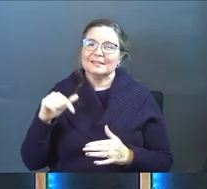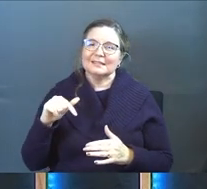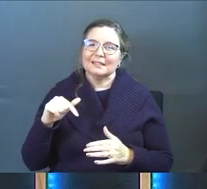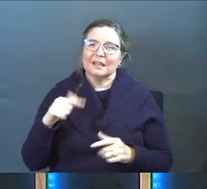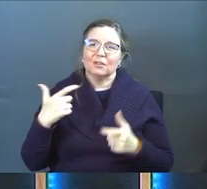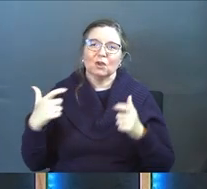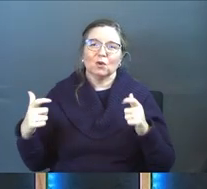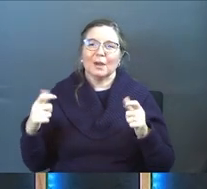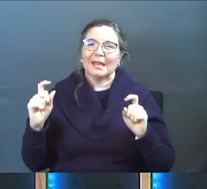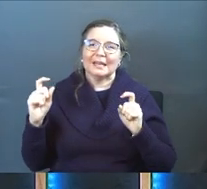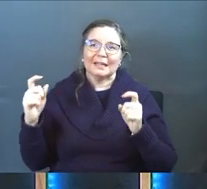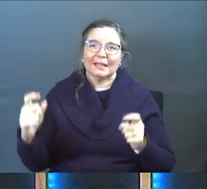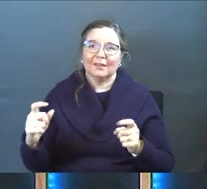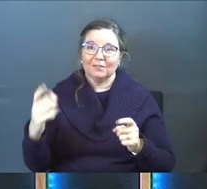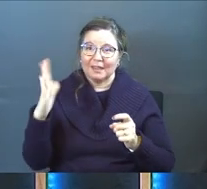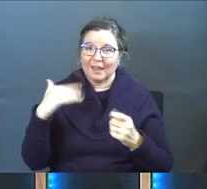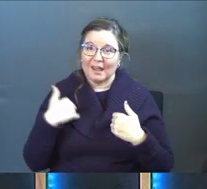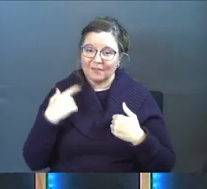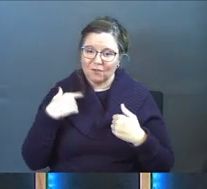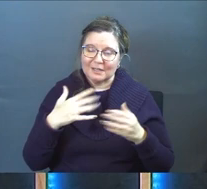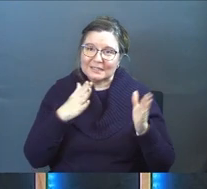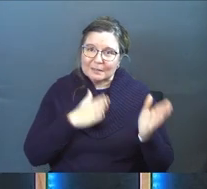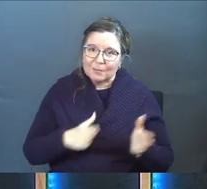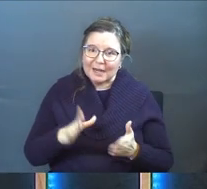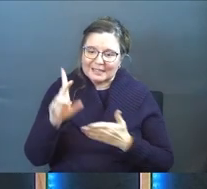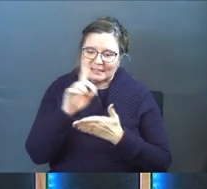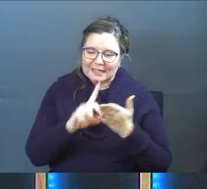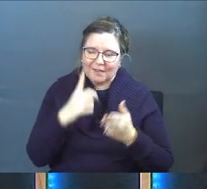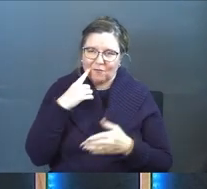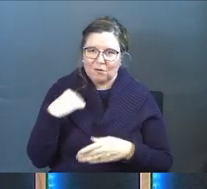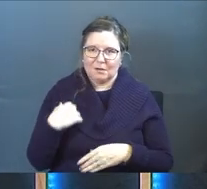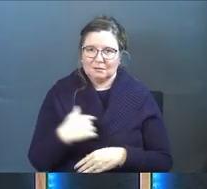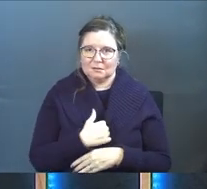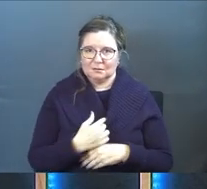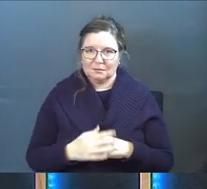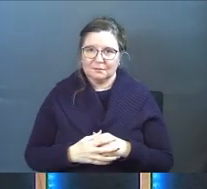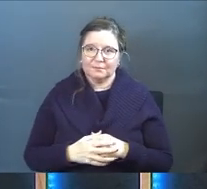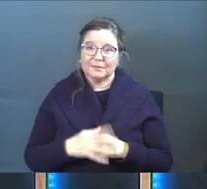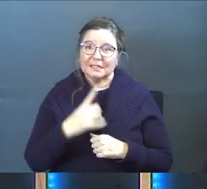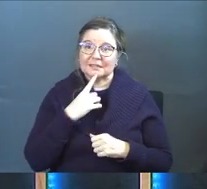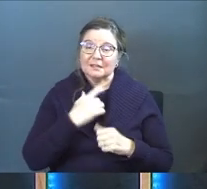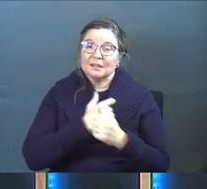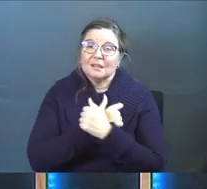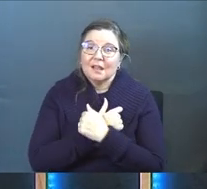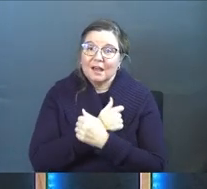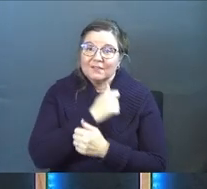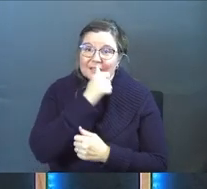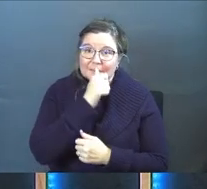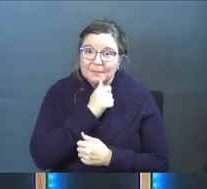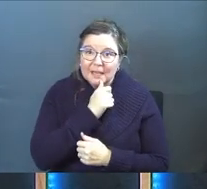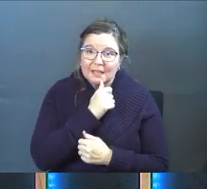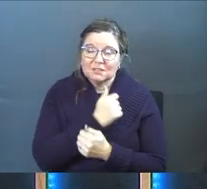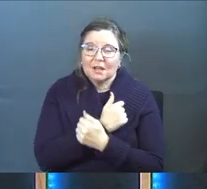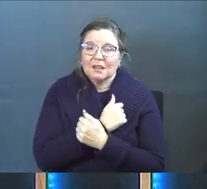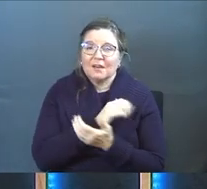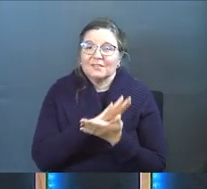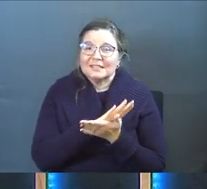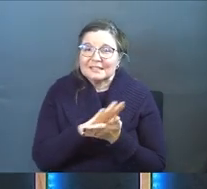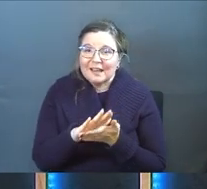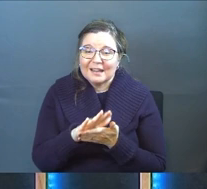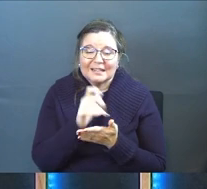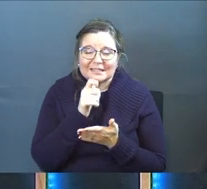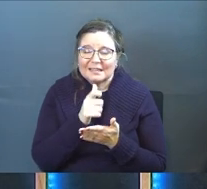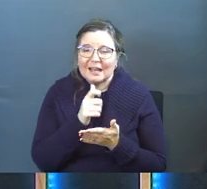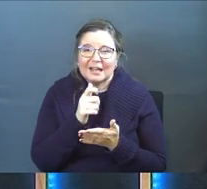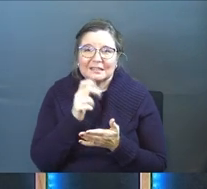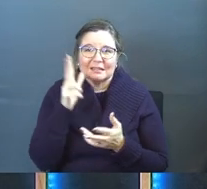This is the great gift that God has for us. He prepared it, designed it for us. It says, love is patient, love is kind. It does